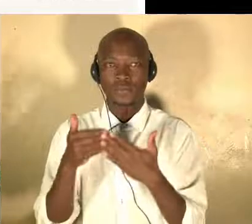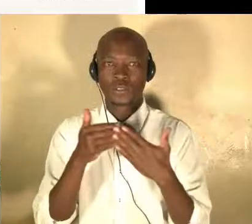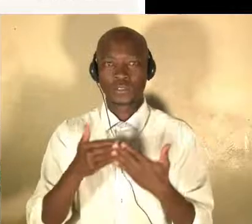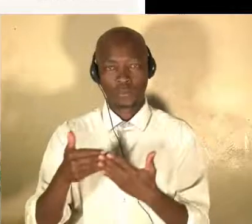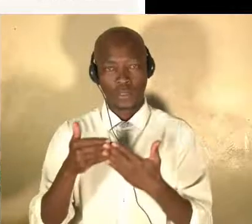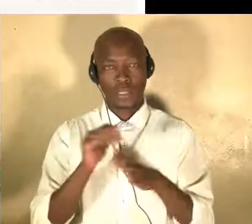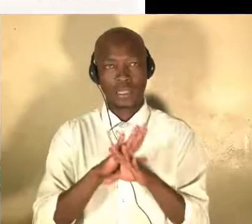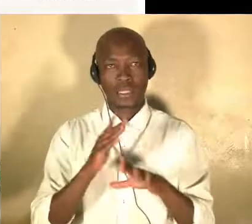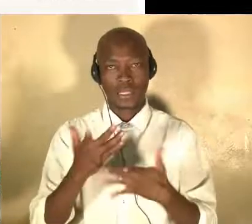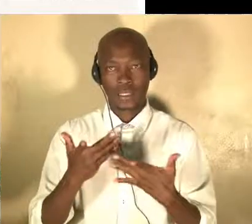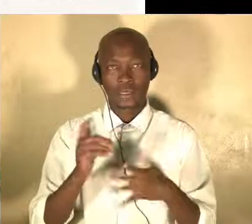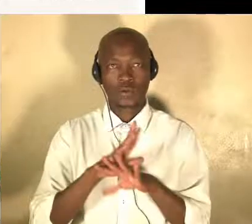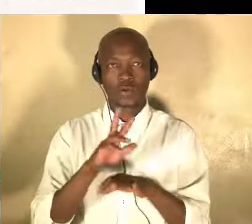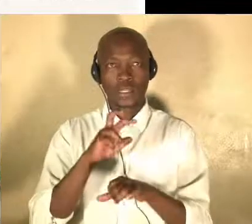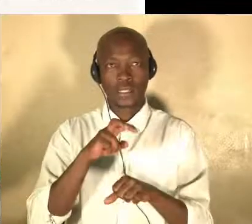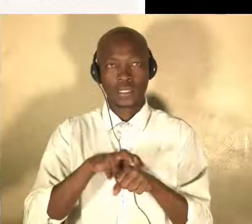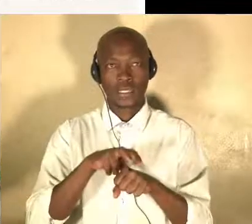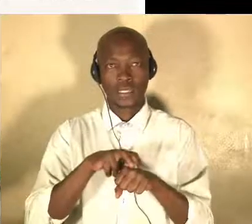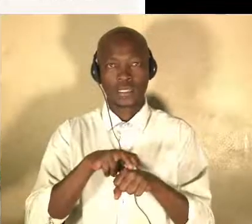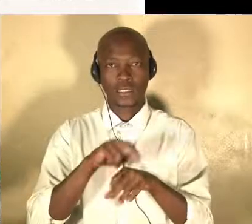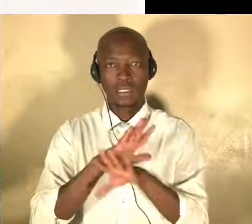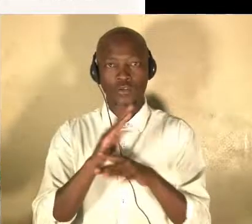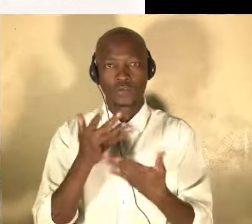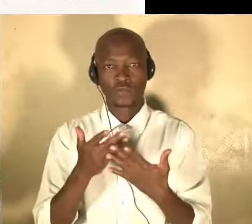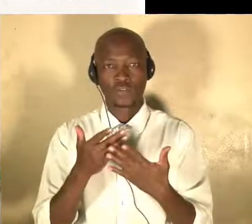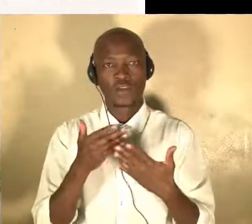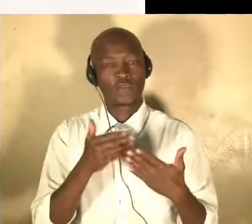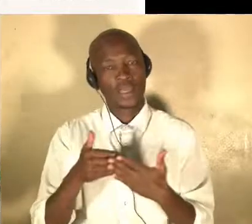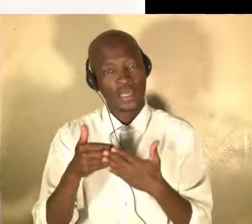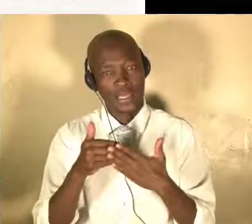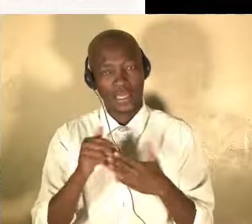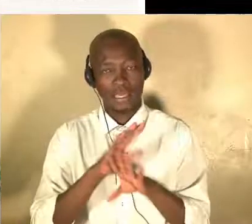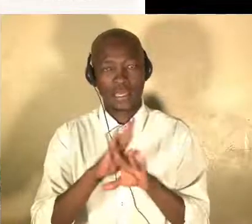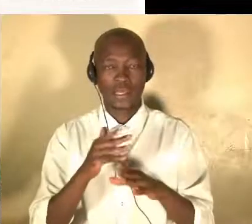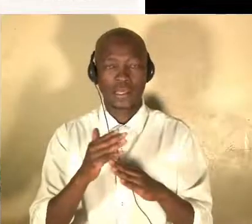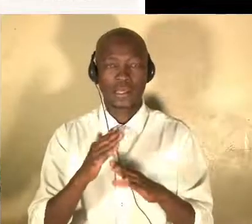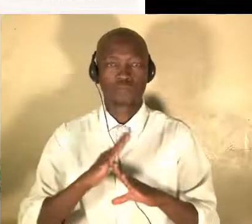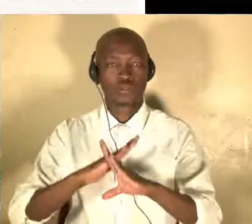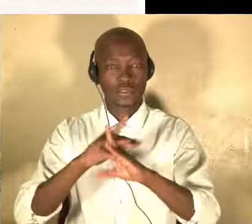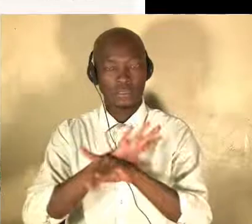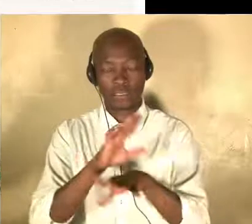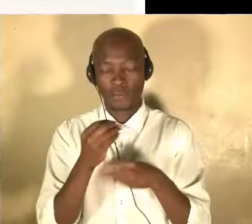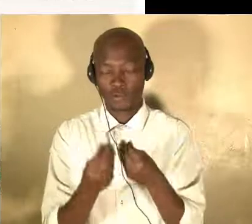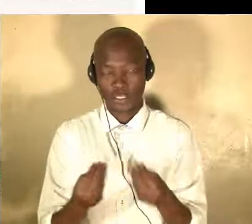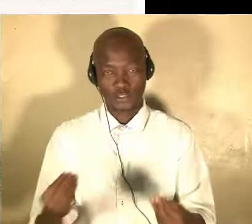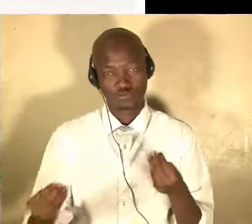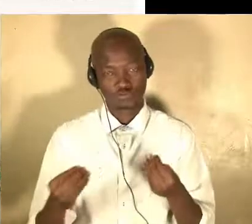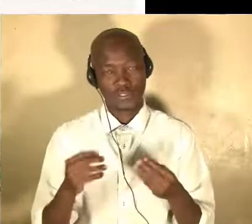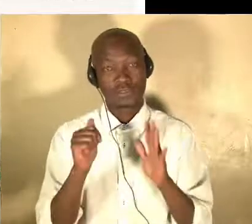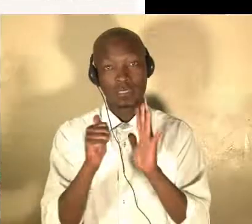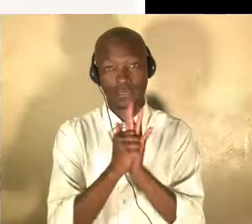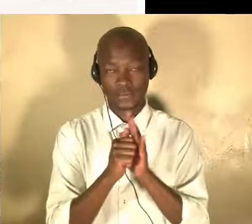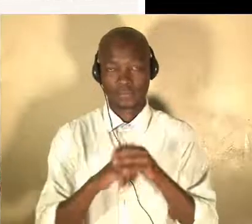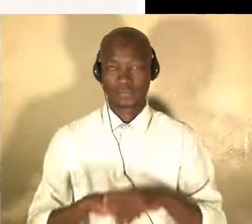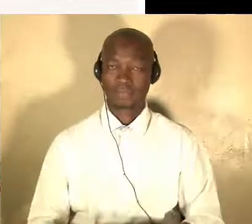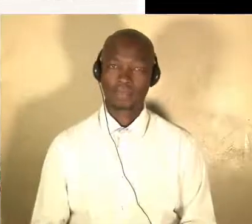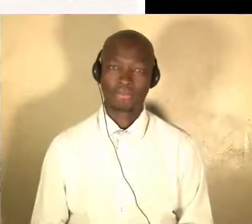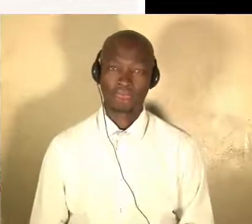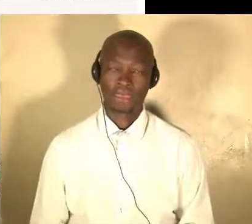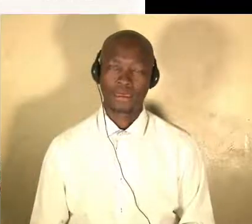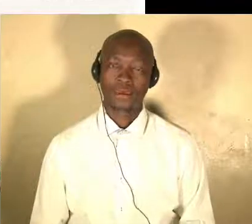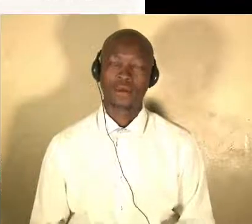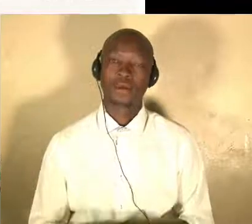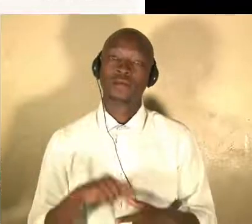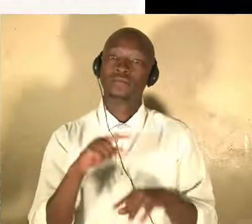are in need and in need of care and protection in terms of the Children's Act. And